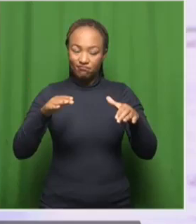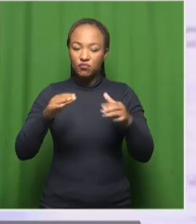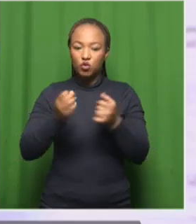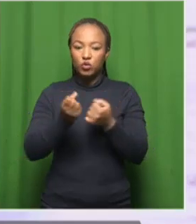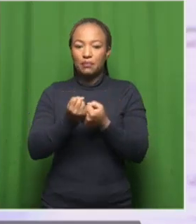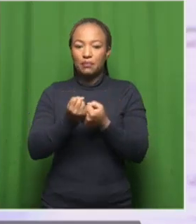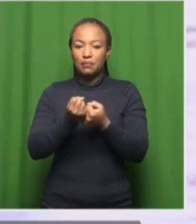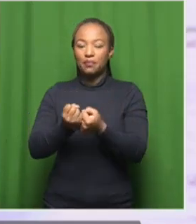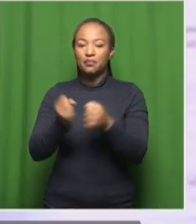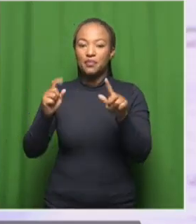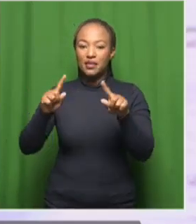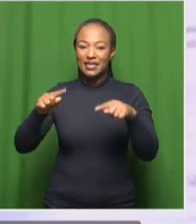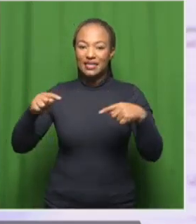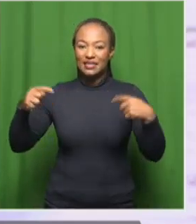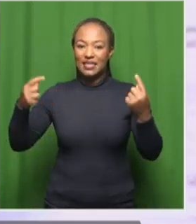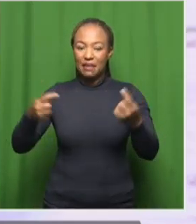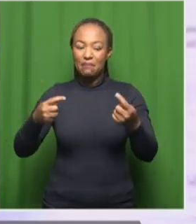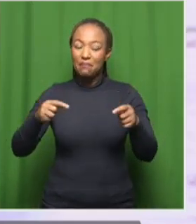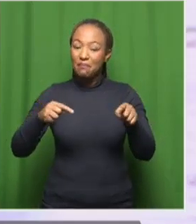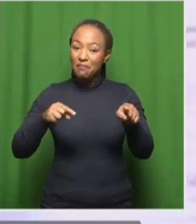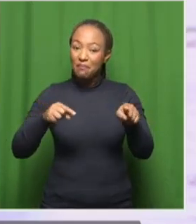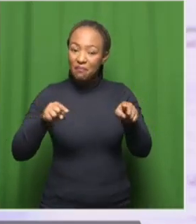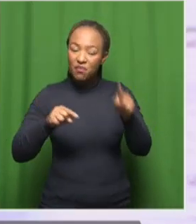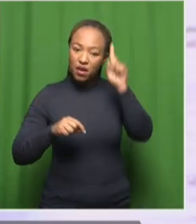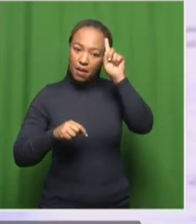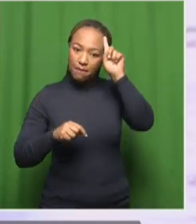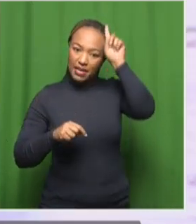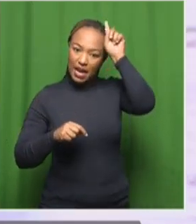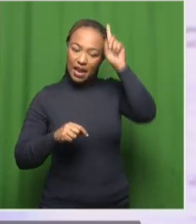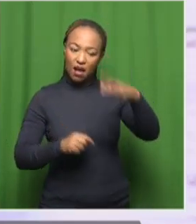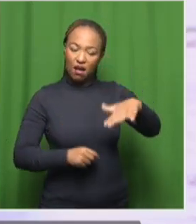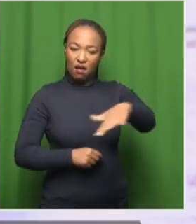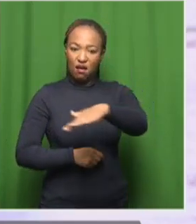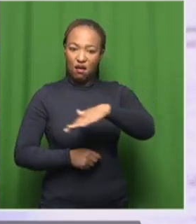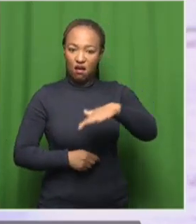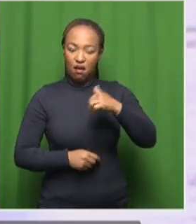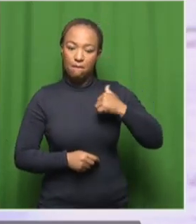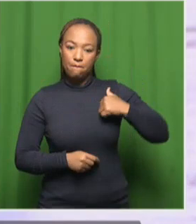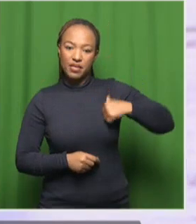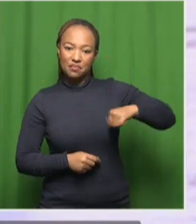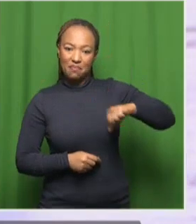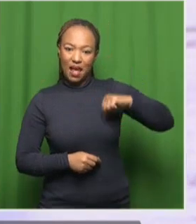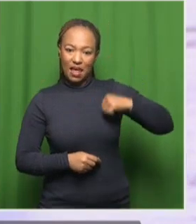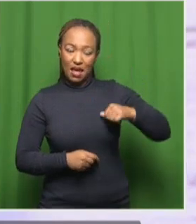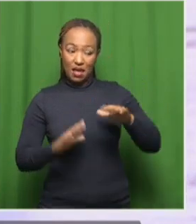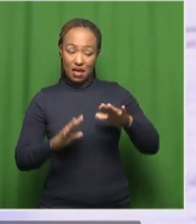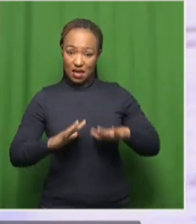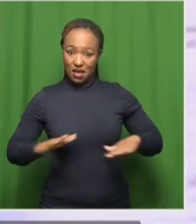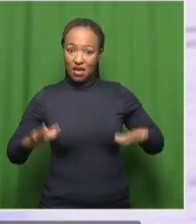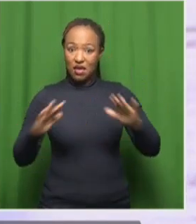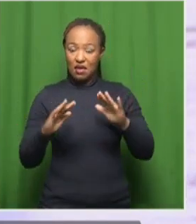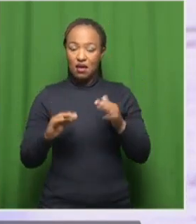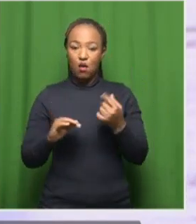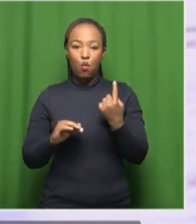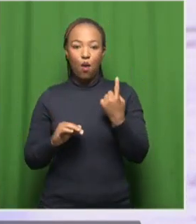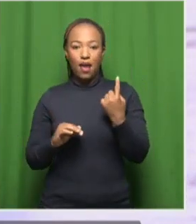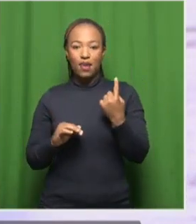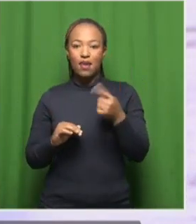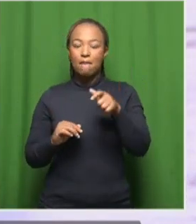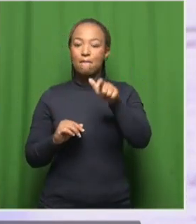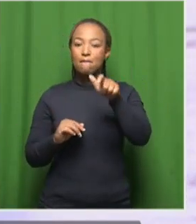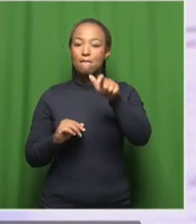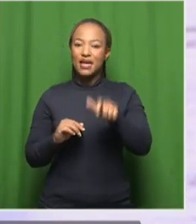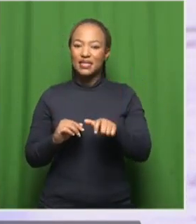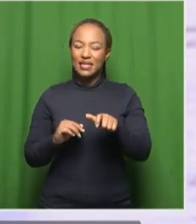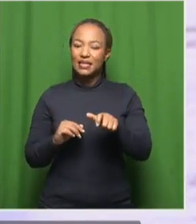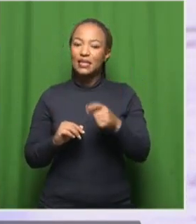heavy rainfalls in the Nelson Mandela Bay metro. Hundreds of families across the metro have been displaced, and one person, or we were told